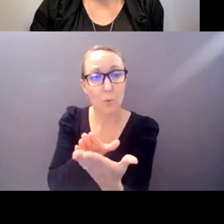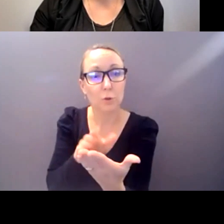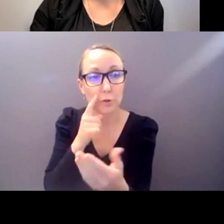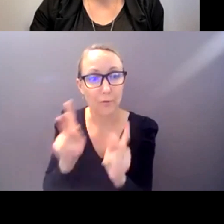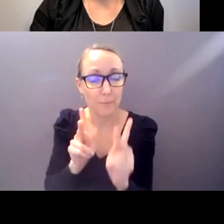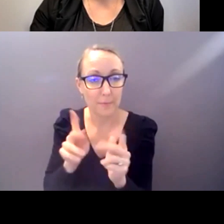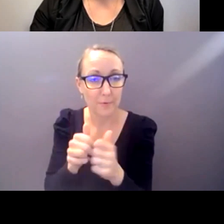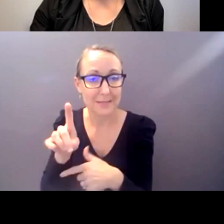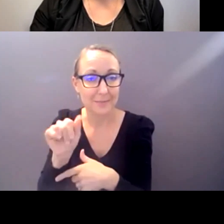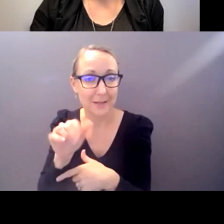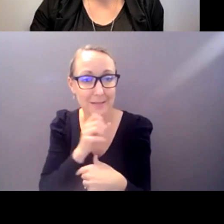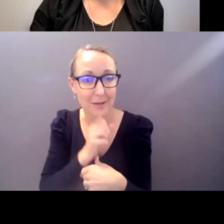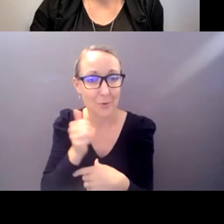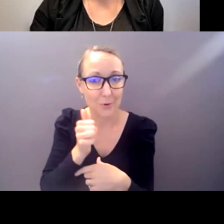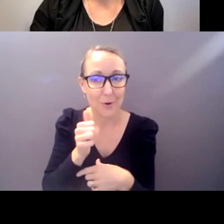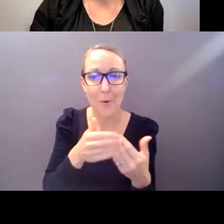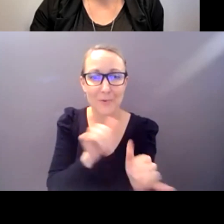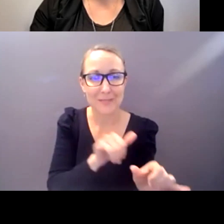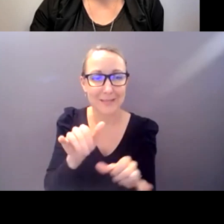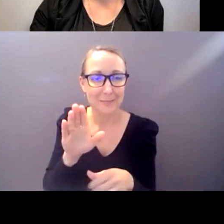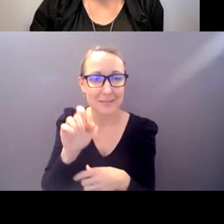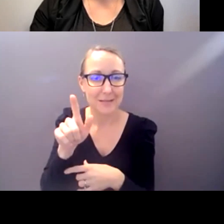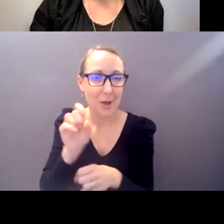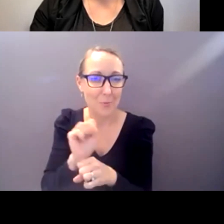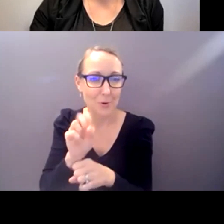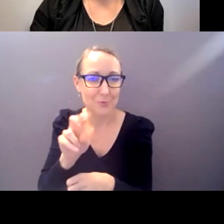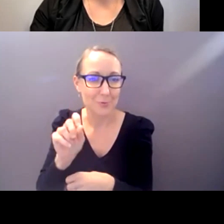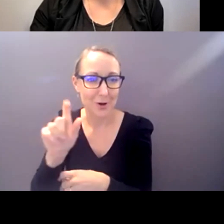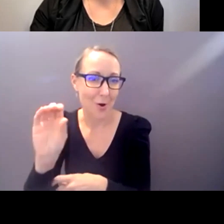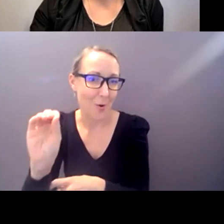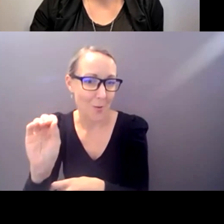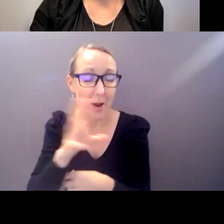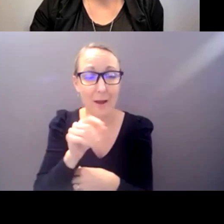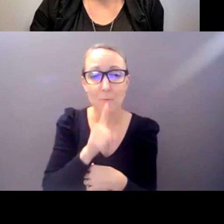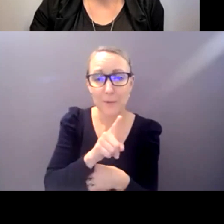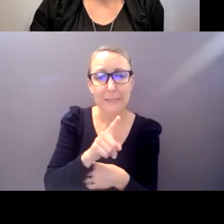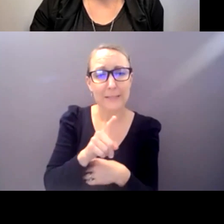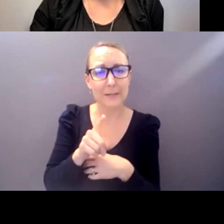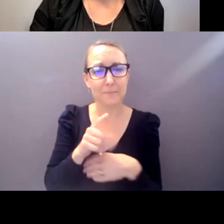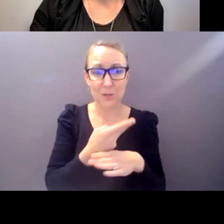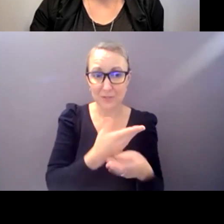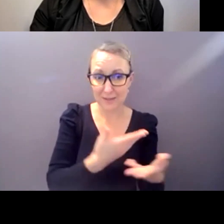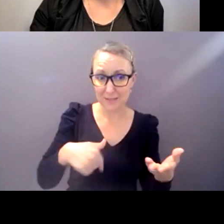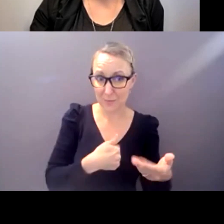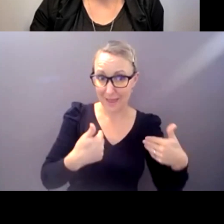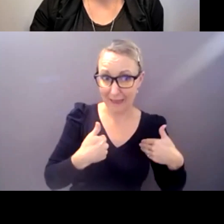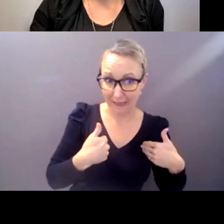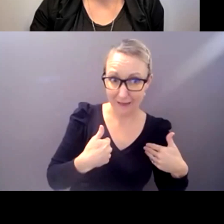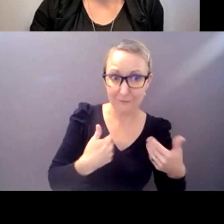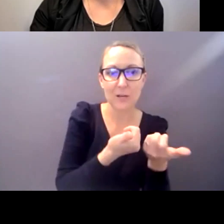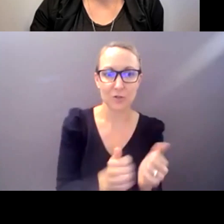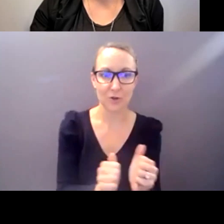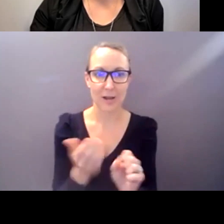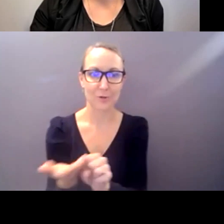similar to CalWorks 2.0, and really building on what we have to create better, as I think, I don't know,